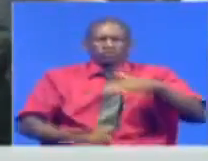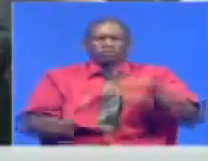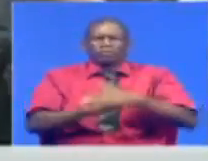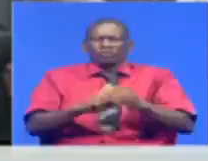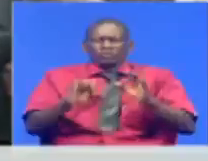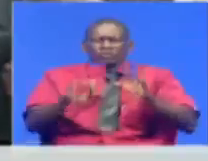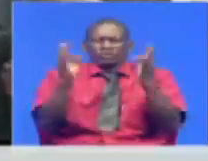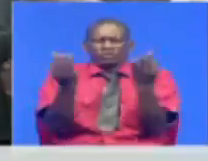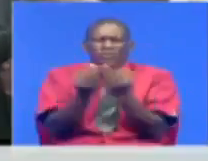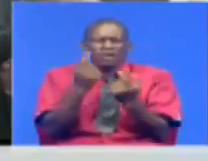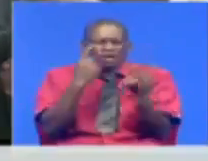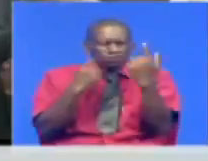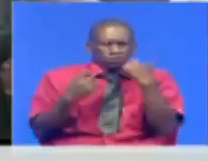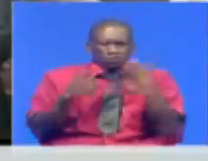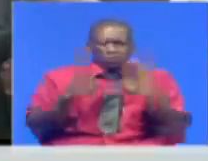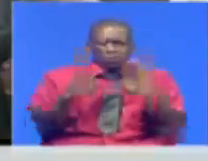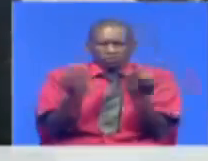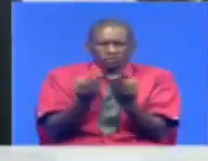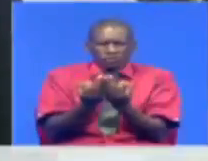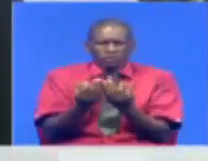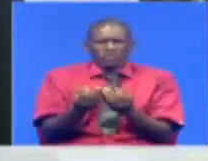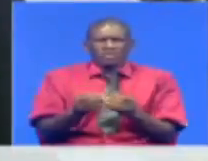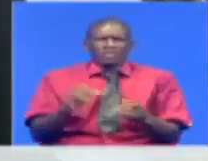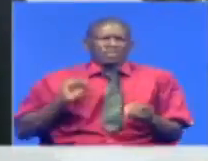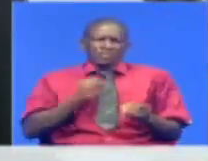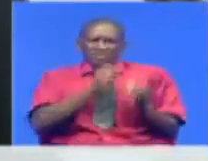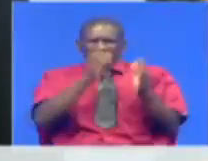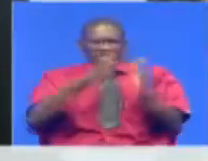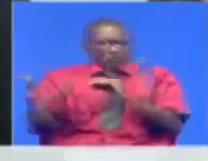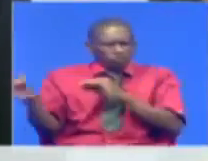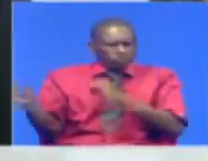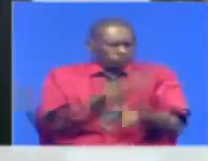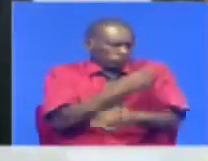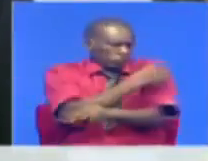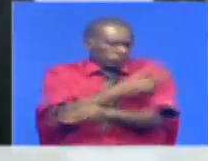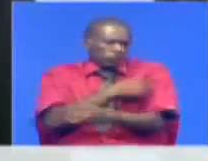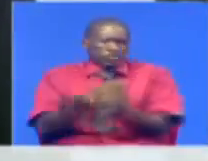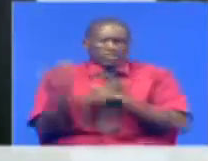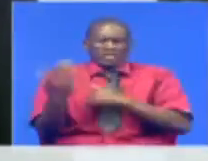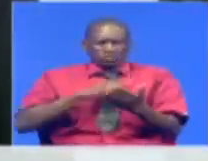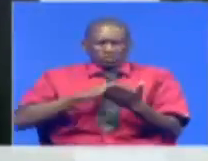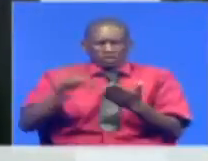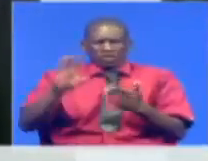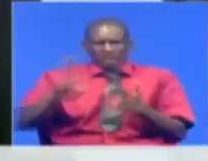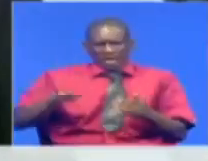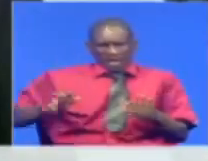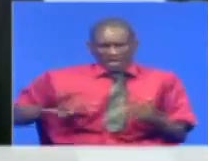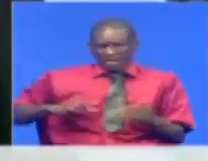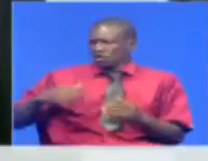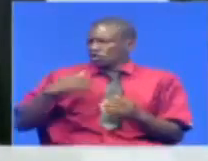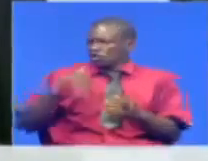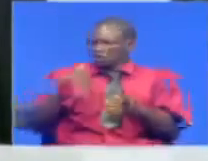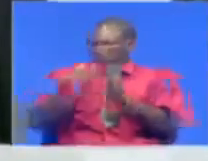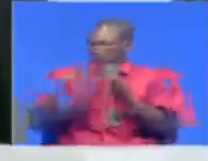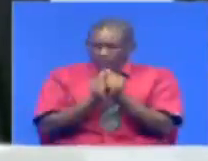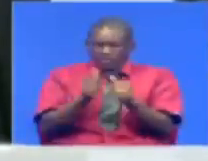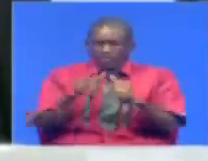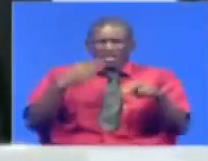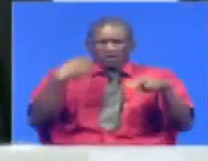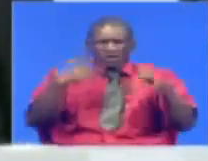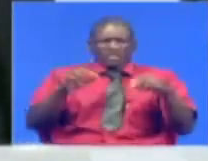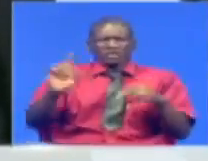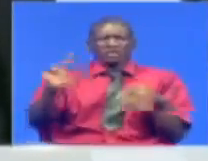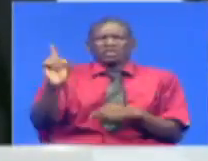as give the way forward. The senator was rushed to hospital late last week by a lady who was with him at a restaurant in